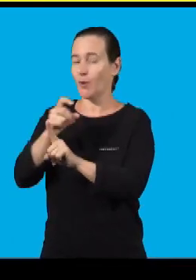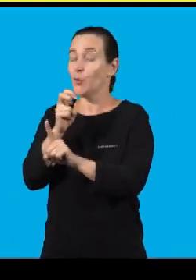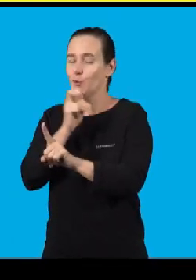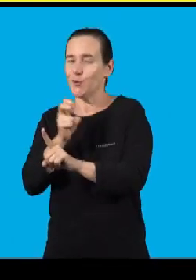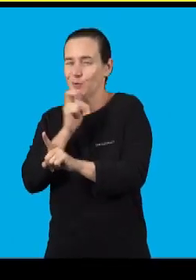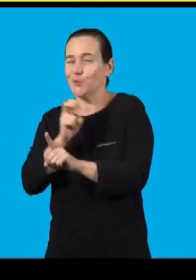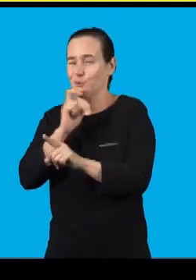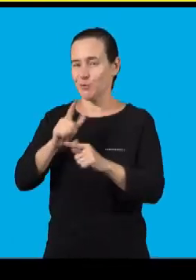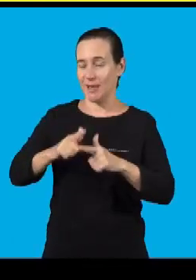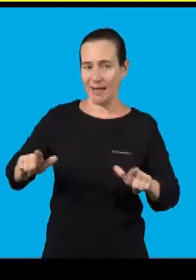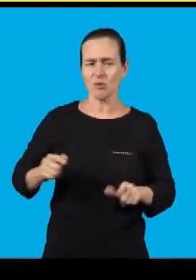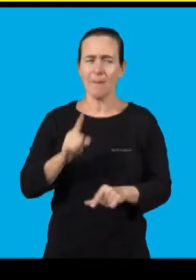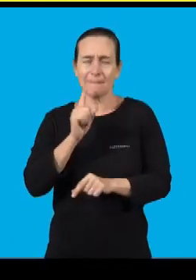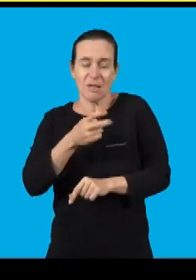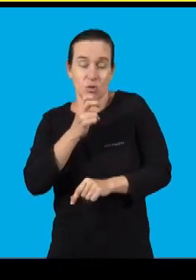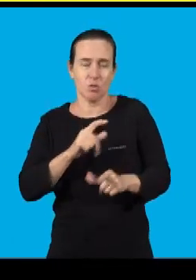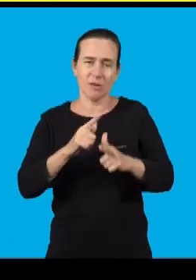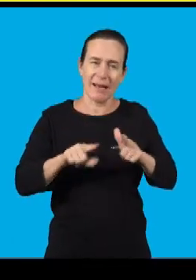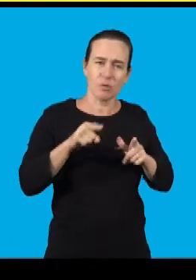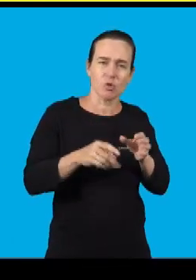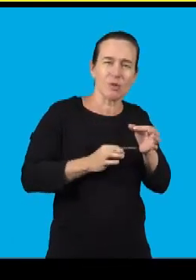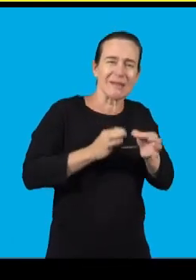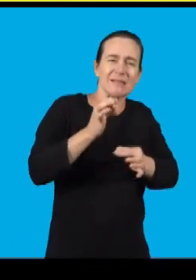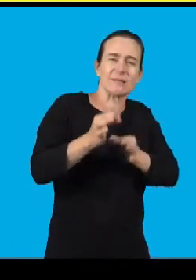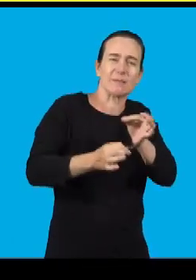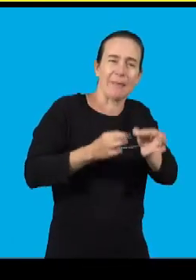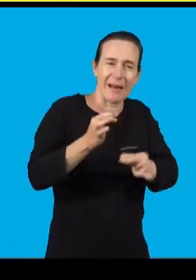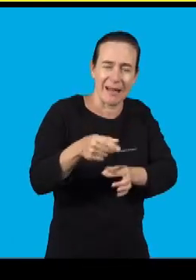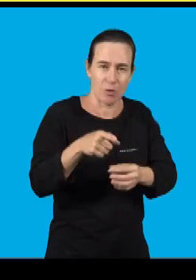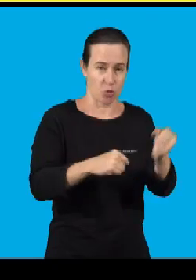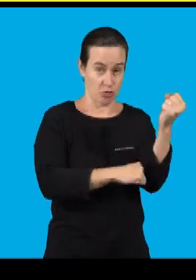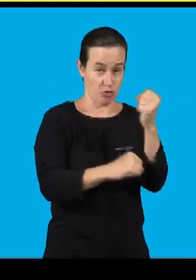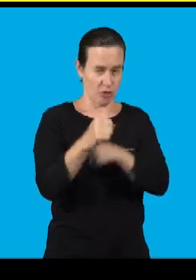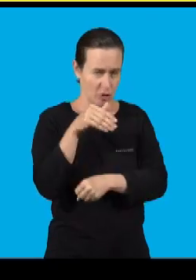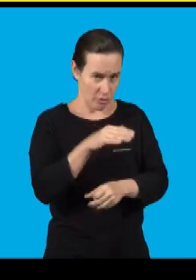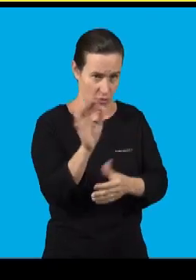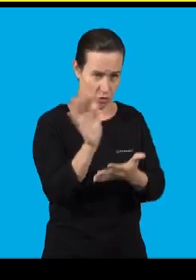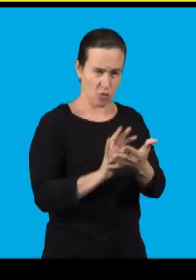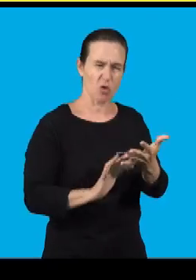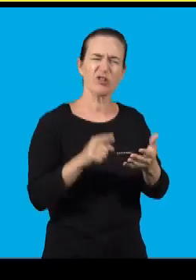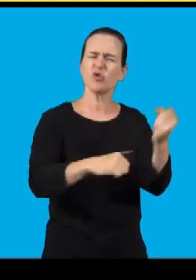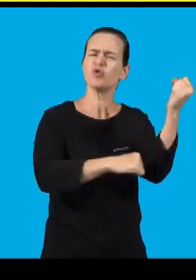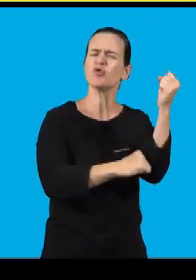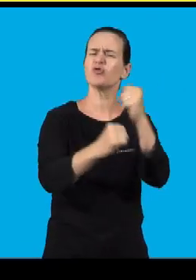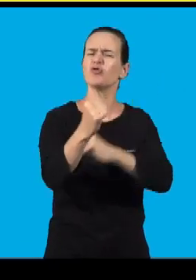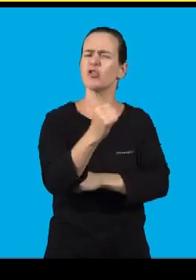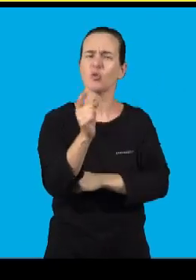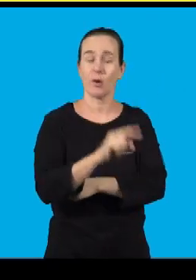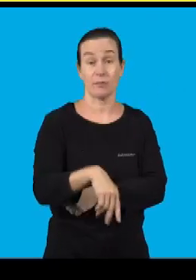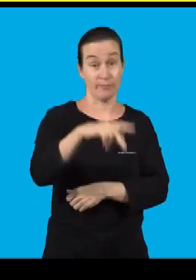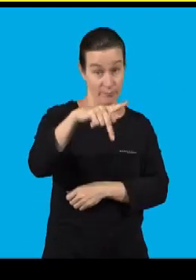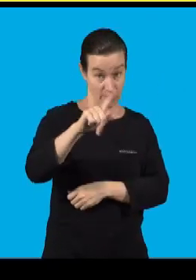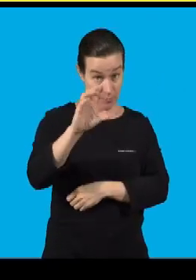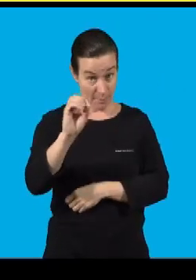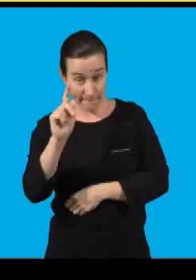of language works. You need to use language to explain the structural elements, all right? So let's look at the structural